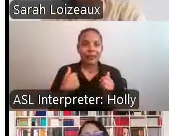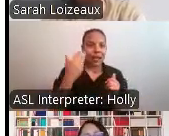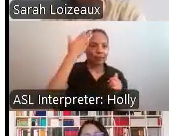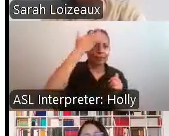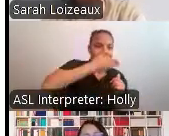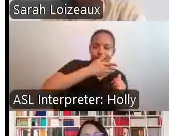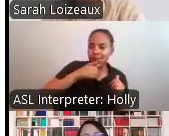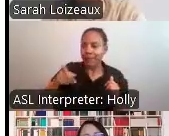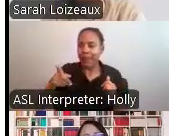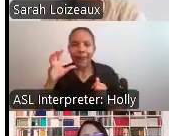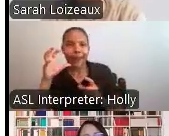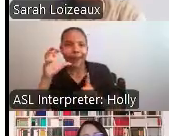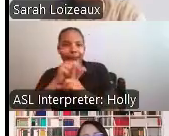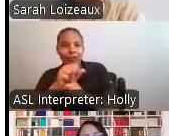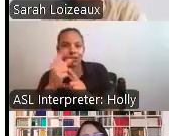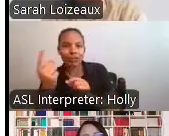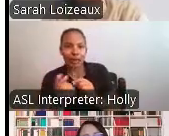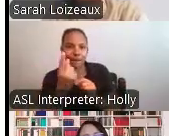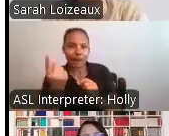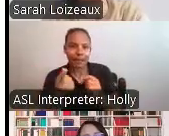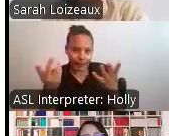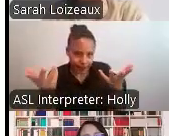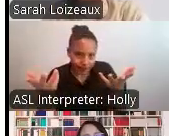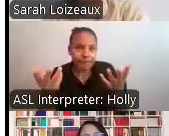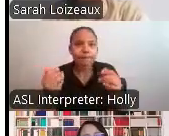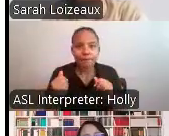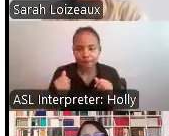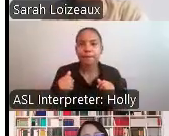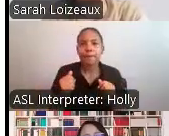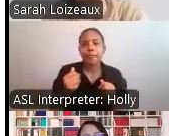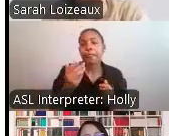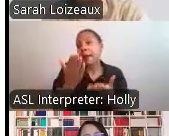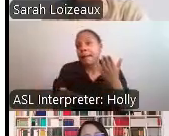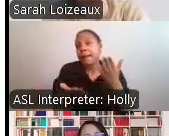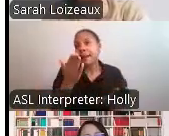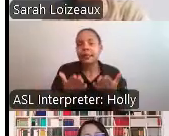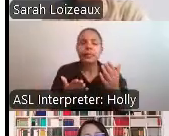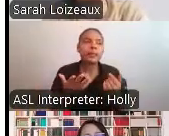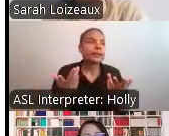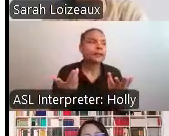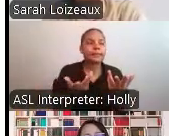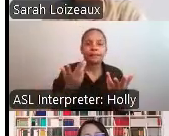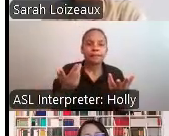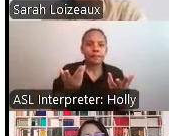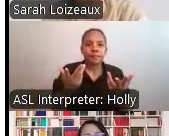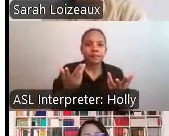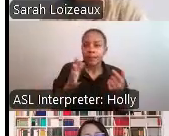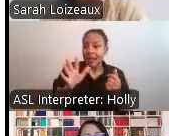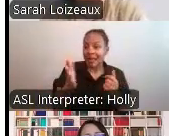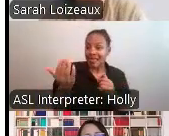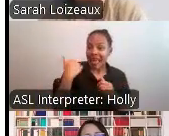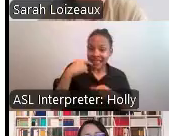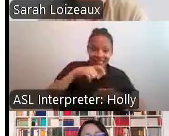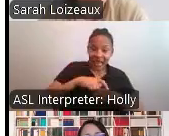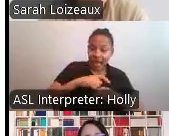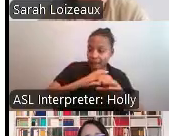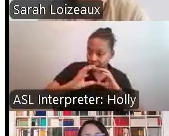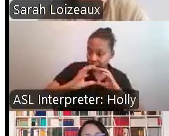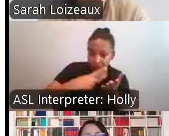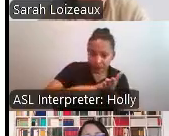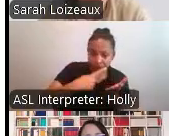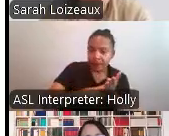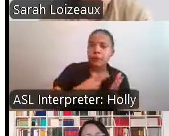hey, at our last conversation, this is what we noted. Would it be okay if we explored these options and to see what's available out there for